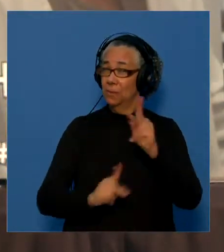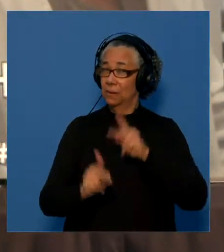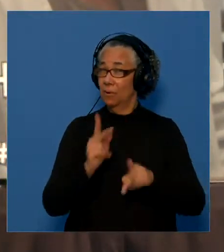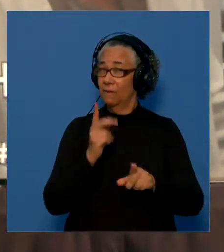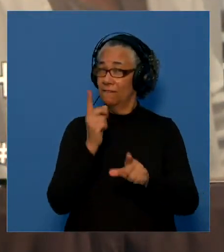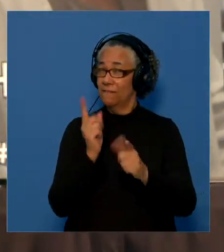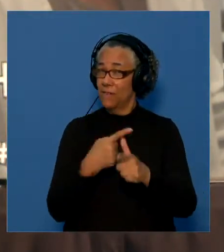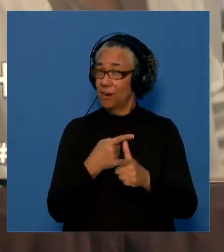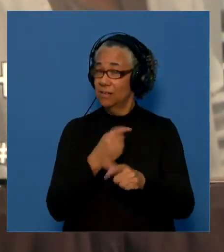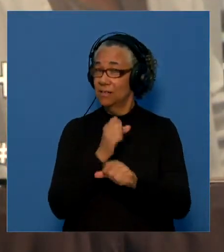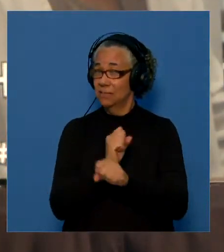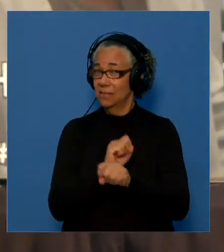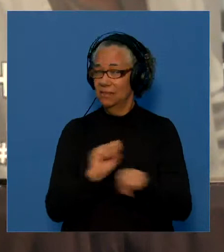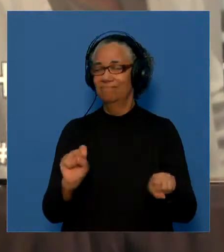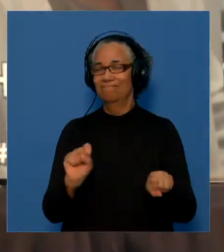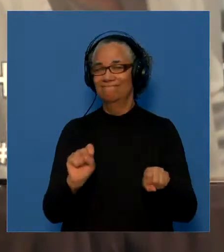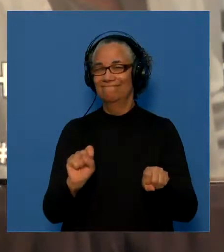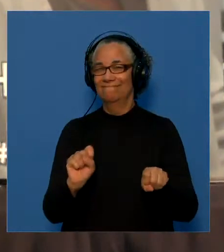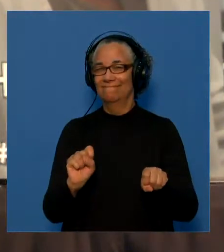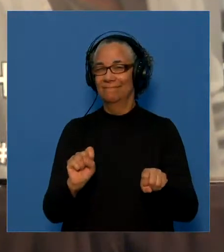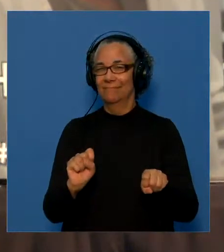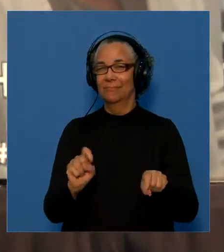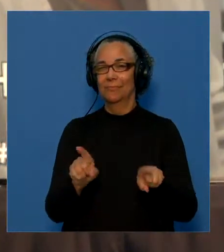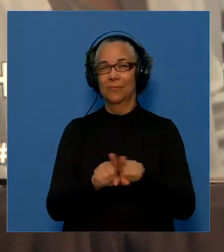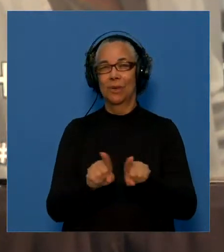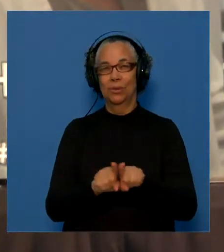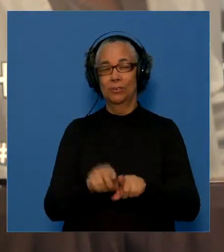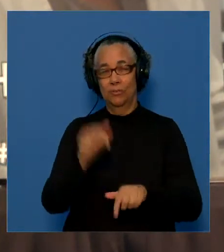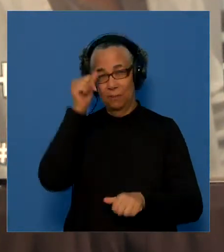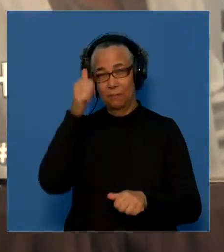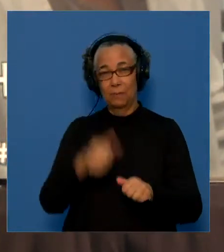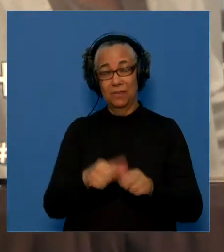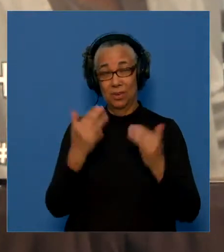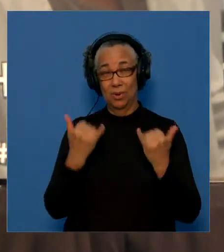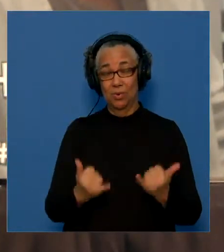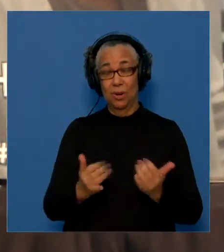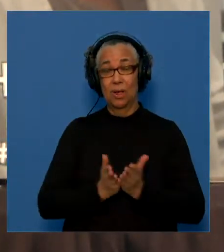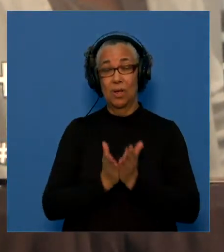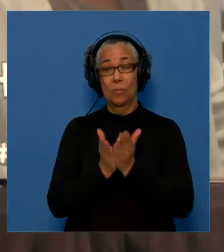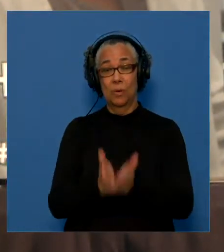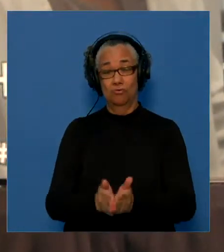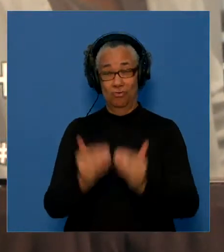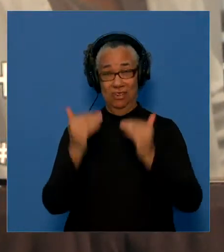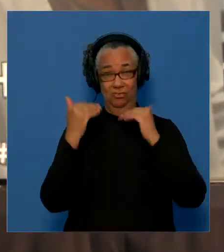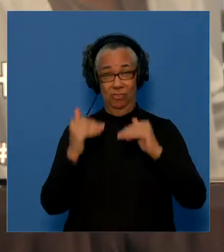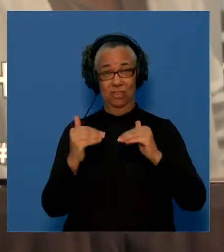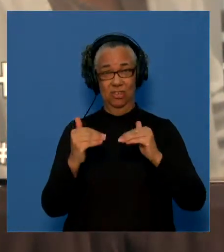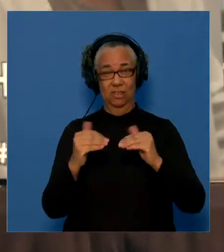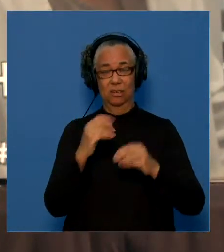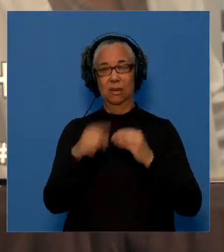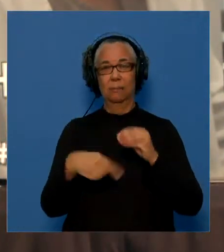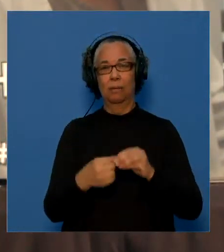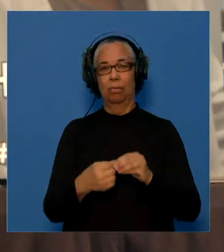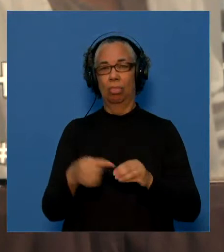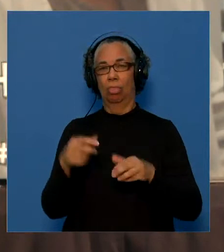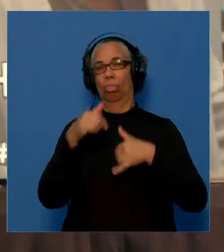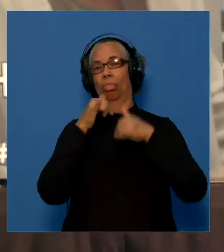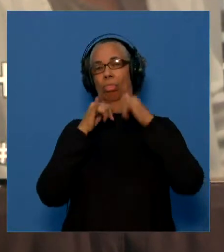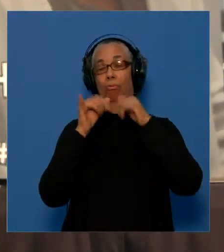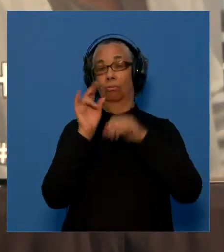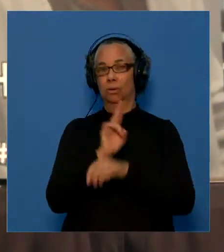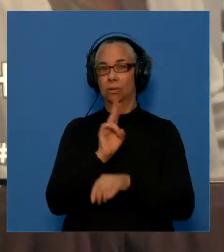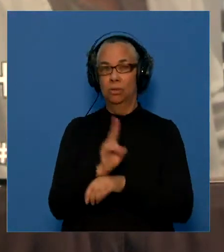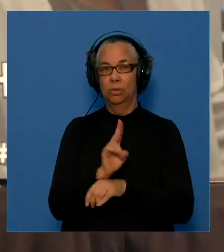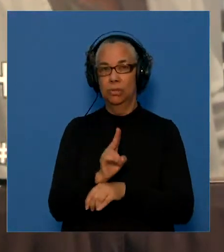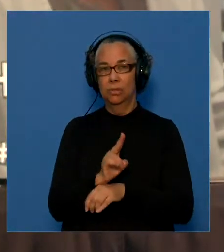Additionally, boaters are reminded of the current maritime restrictions that prohibit recreational use. The Public